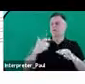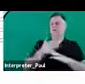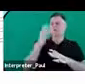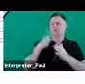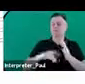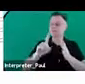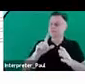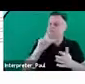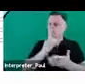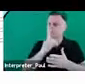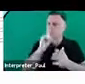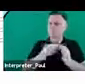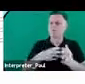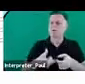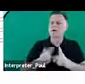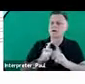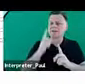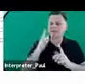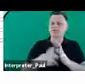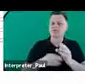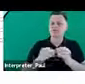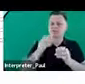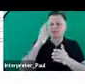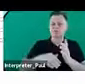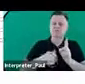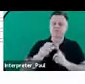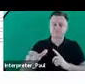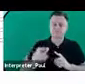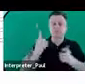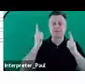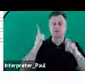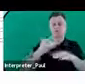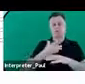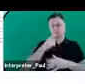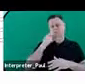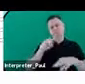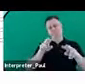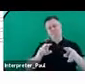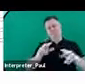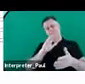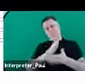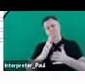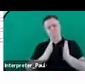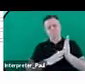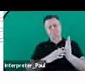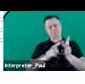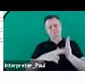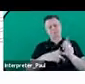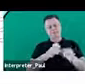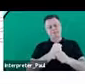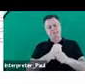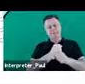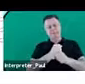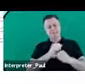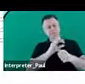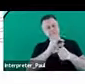harder. And employers will take genuine mitigating circumstances relating to their disability